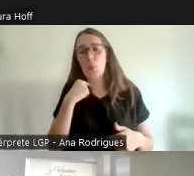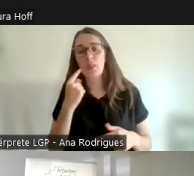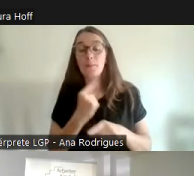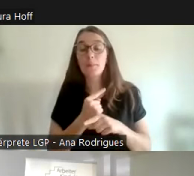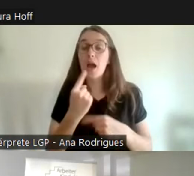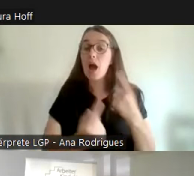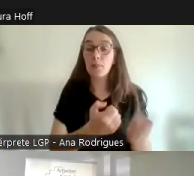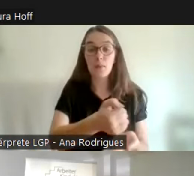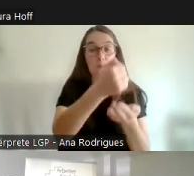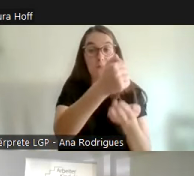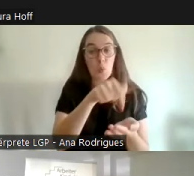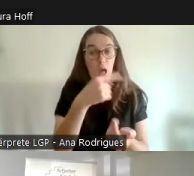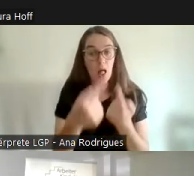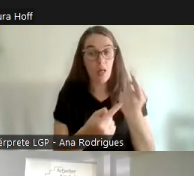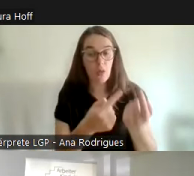scholarships